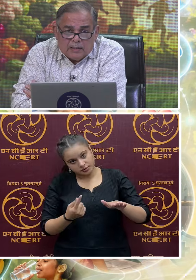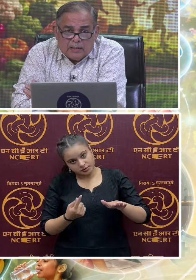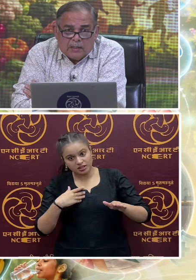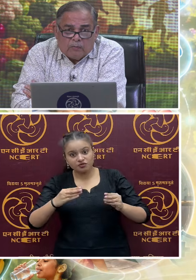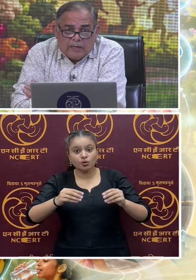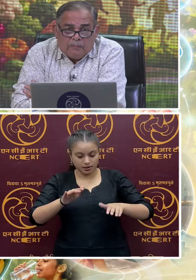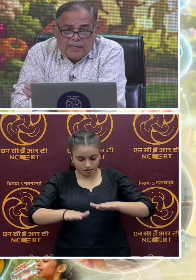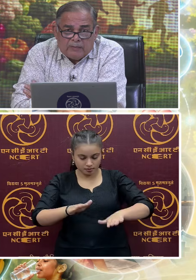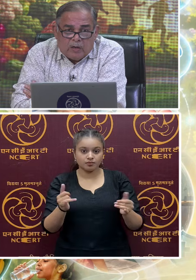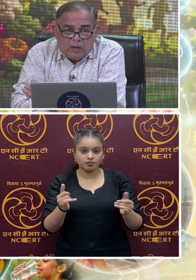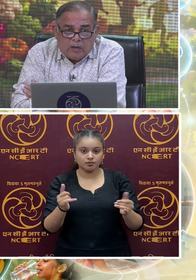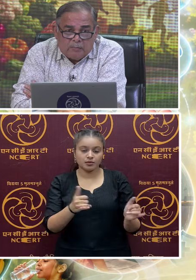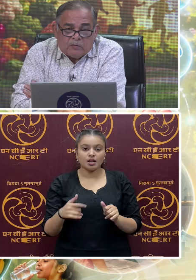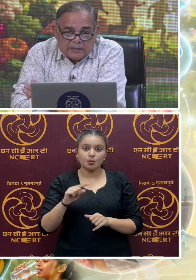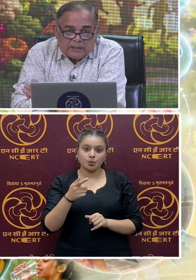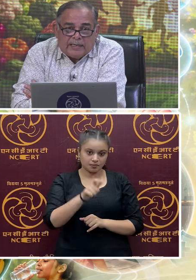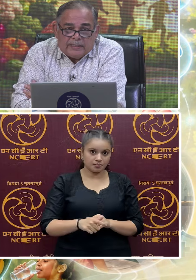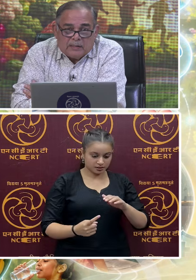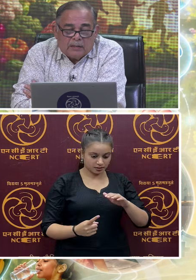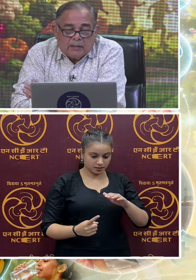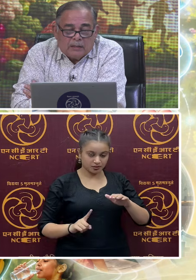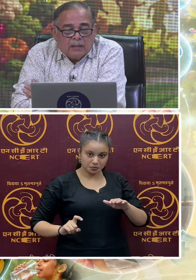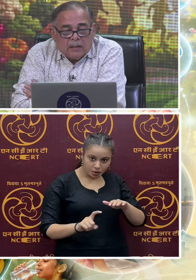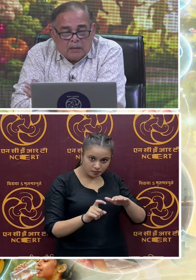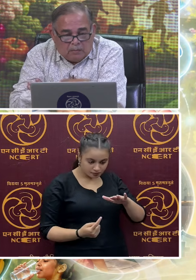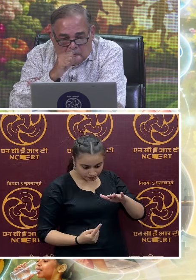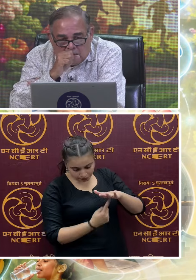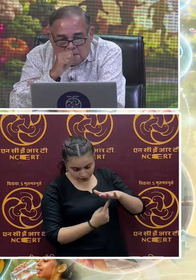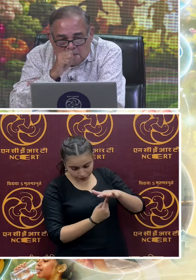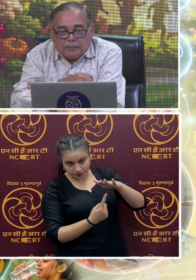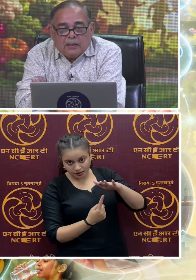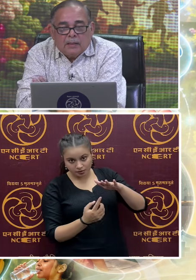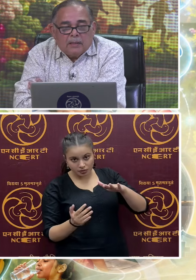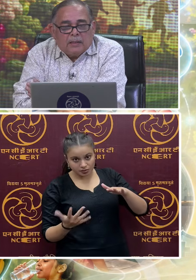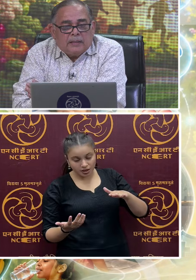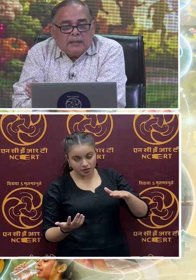soil, one may get worm infestation like